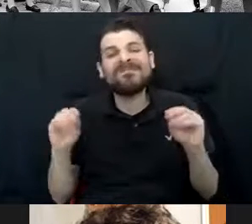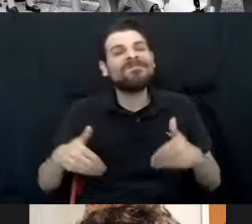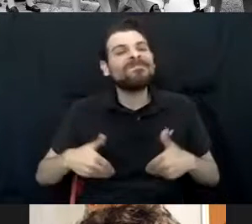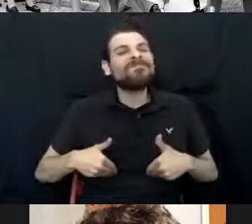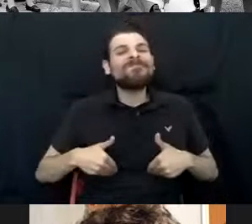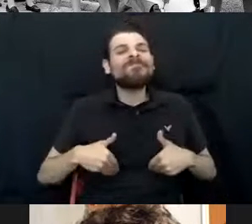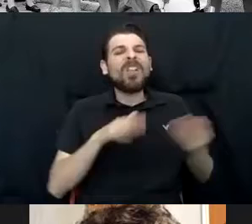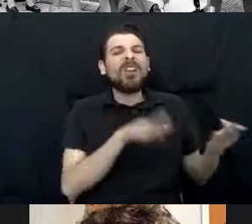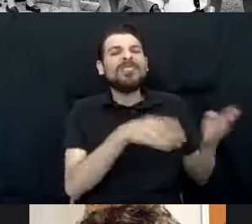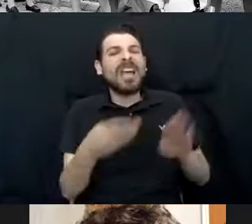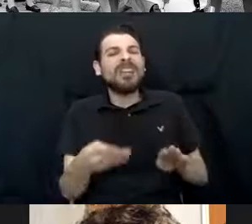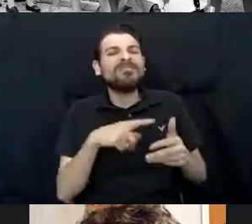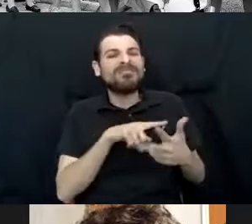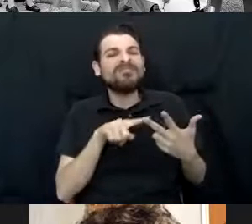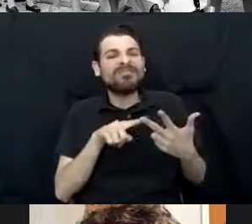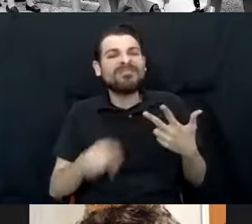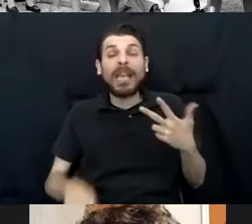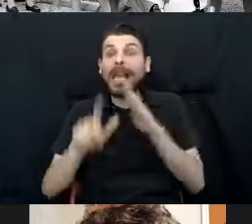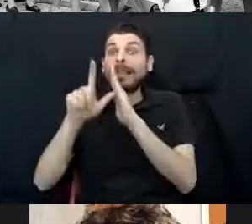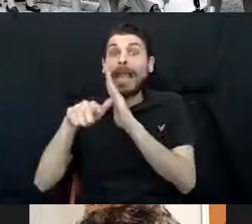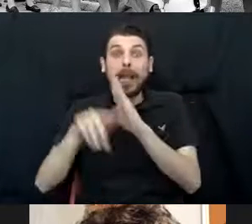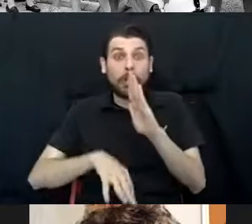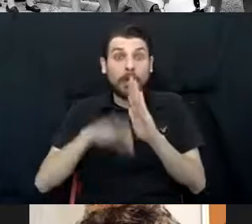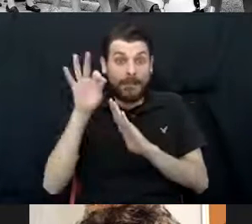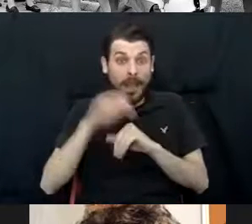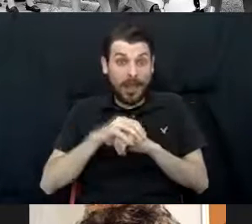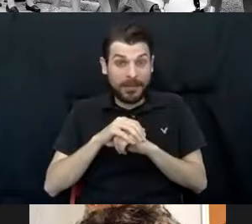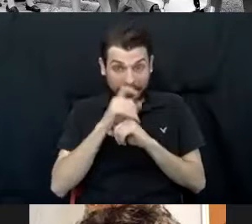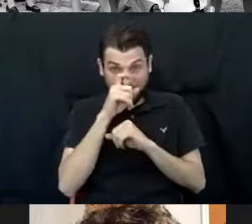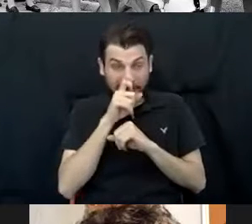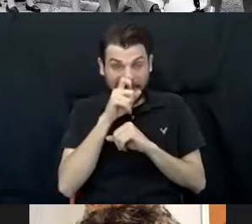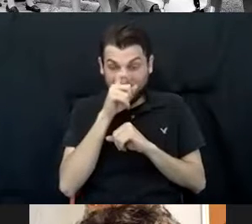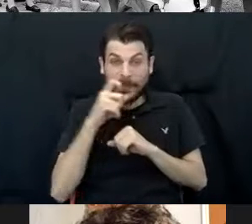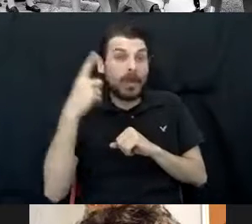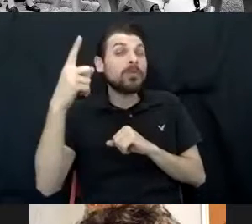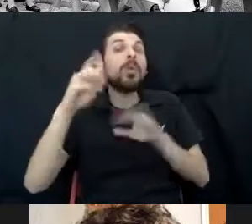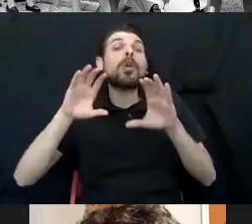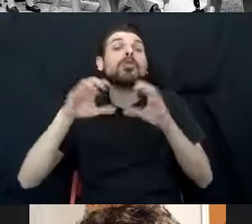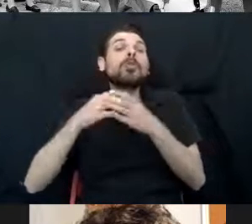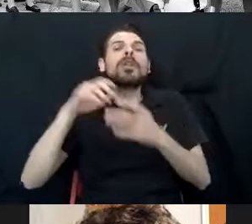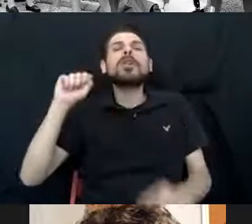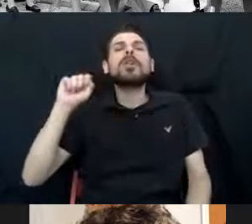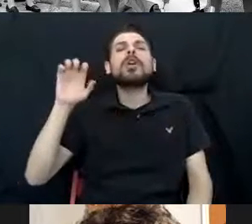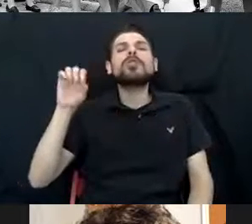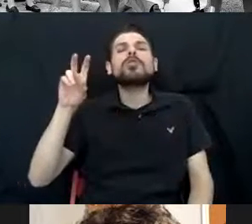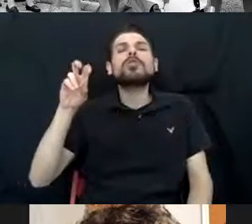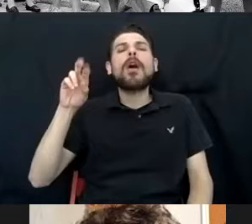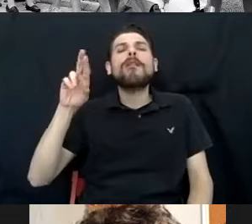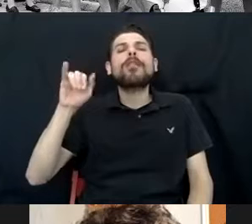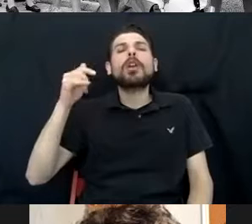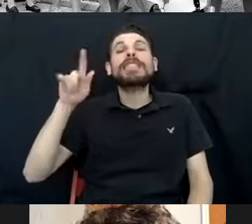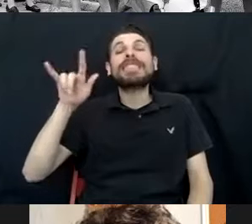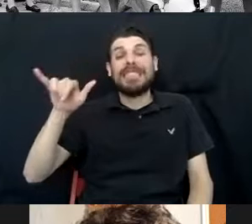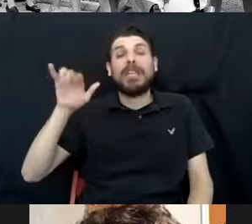it was discovered that the Mississippi Sovereignty Commission, which was dedicated to keeping segregation in